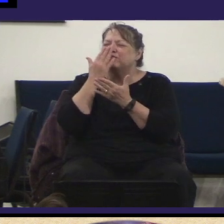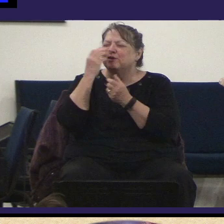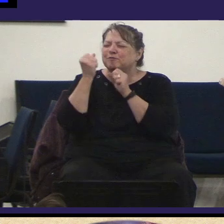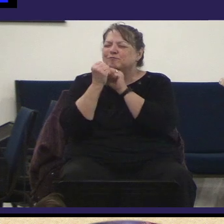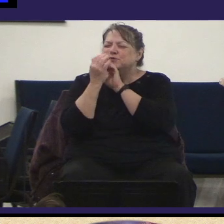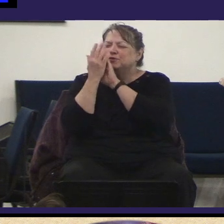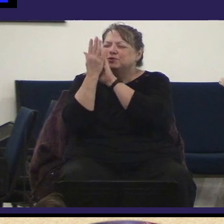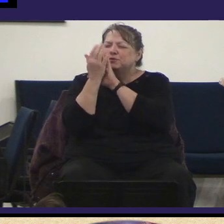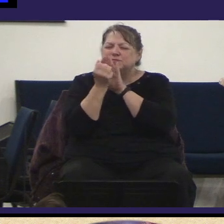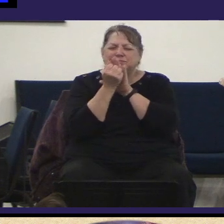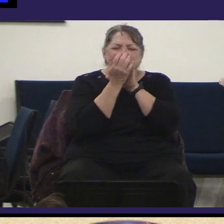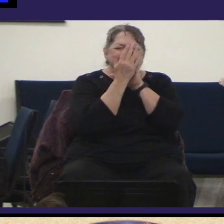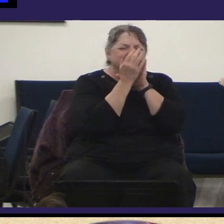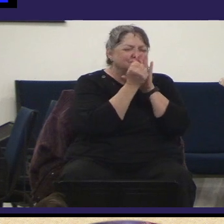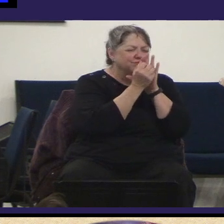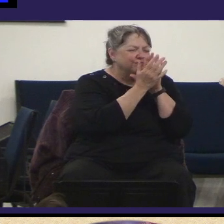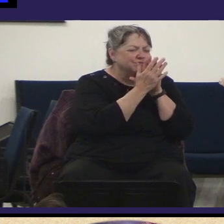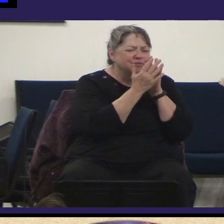for your life and thank you for